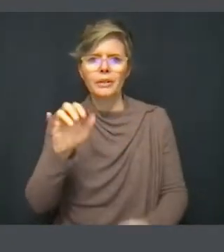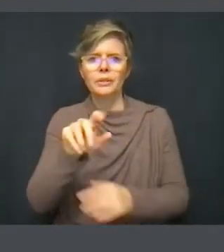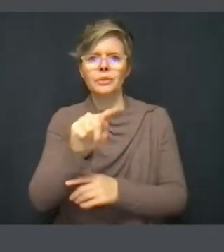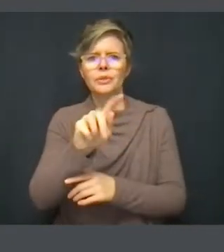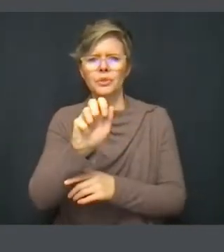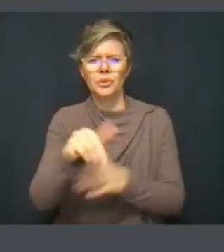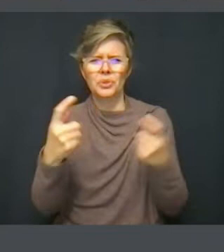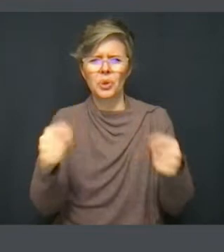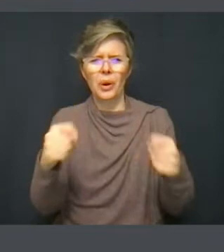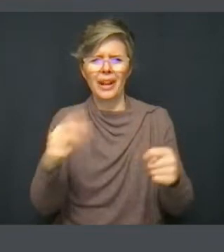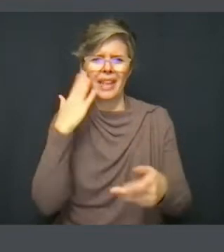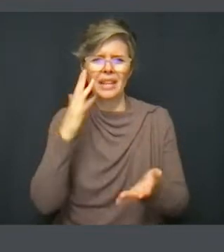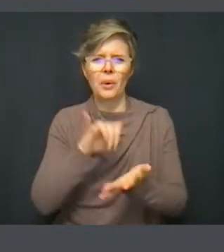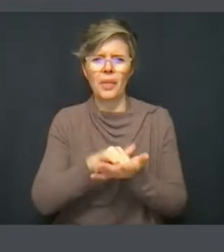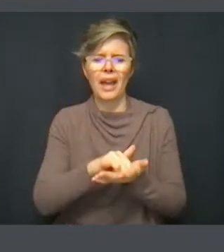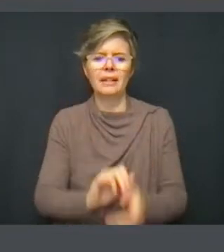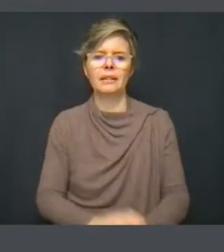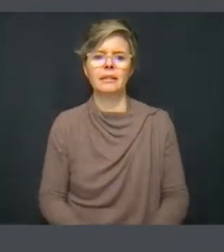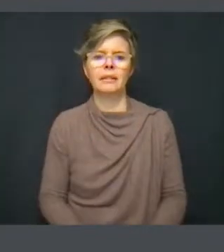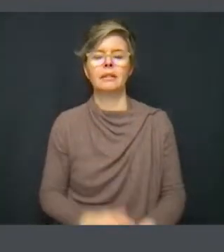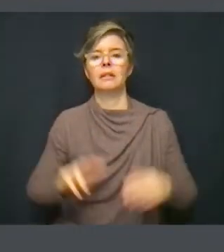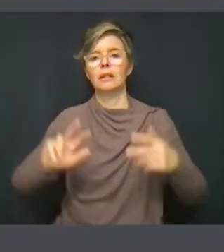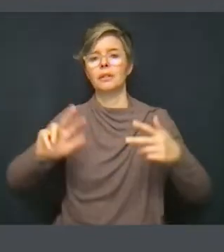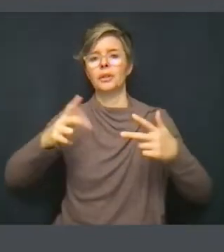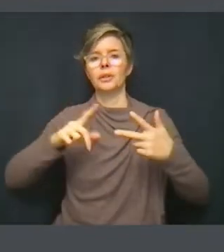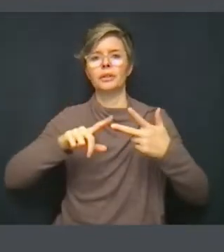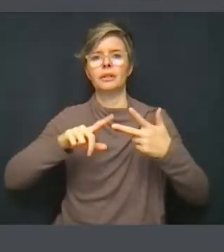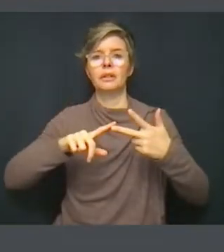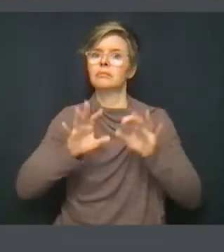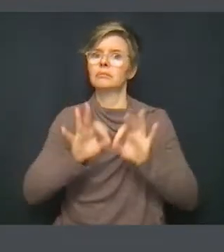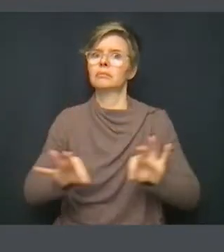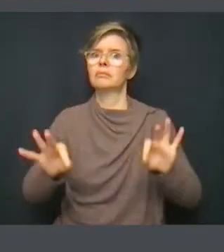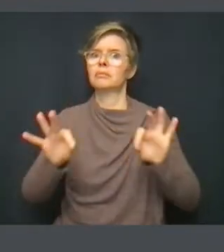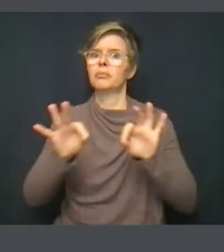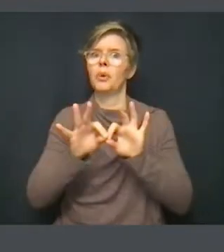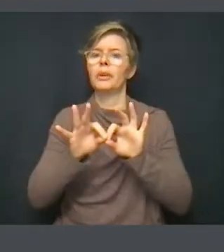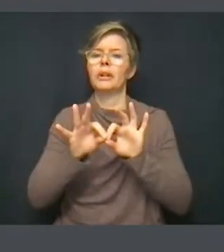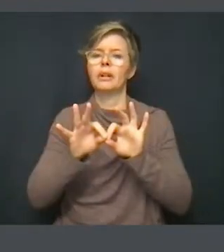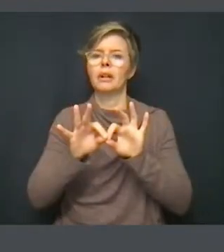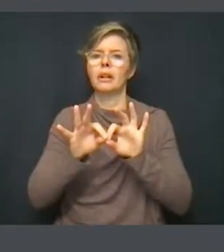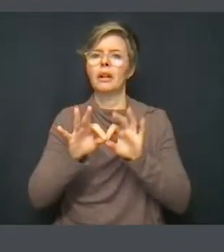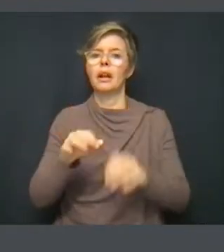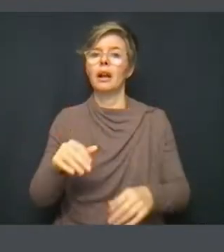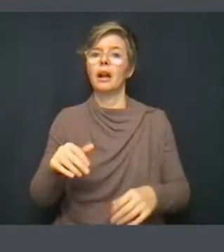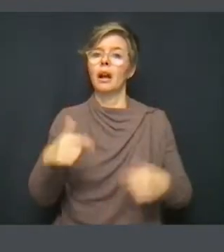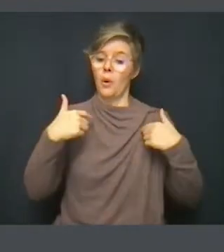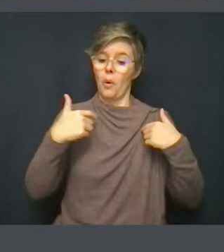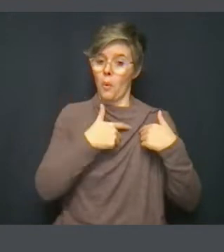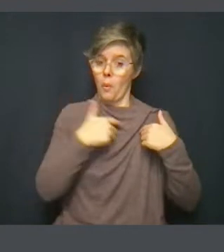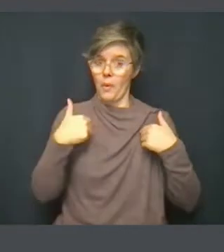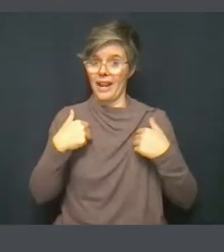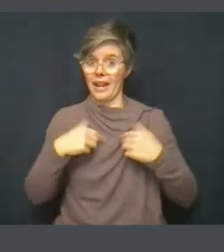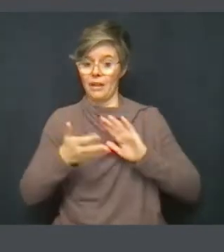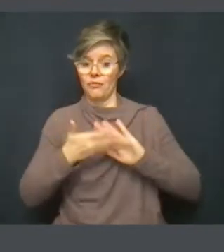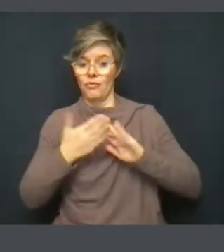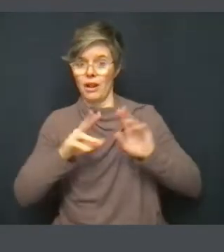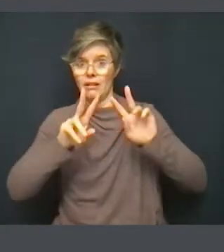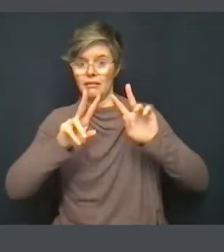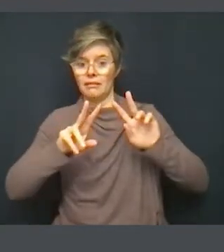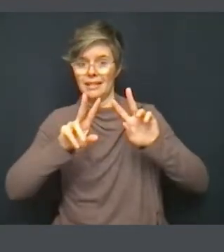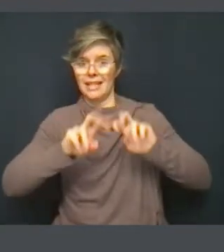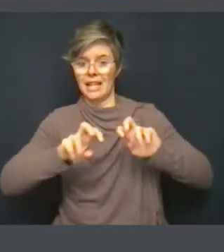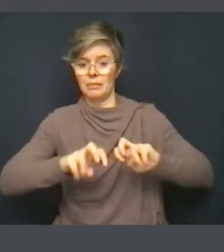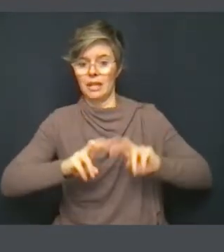And then this last one I think is critical, which sometimes we assume that the kid knows basically how to